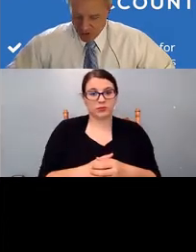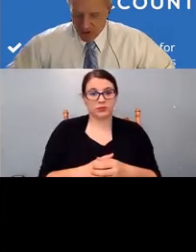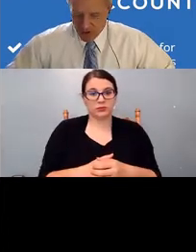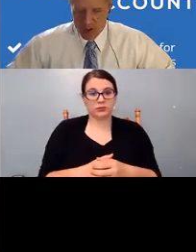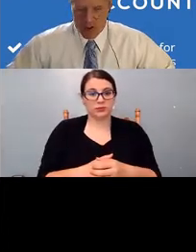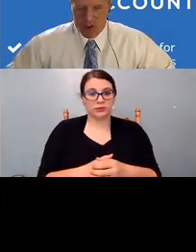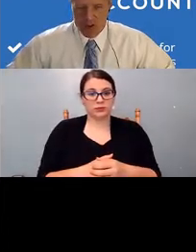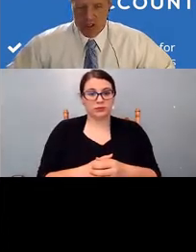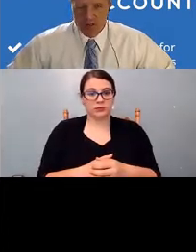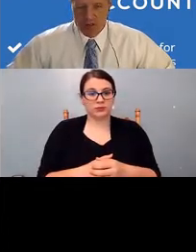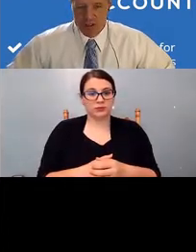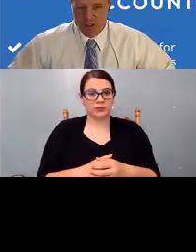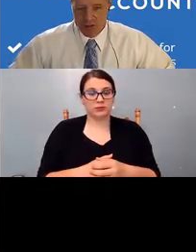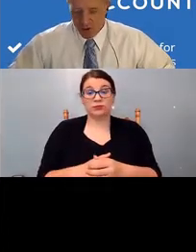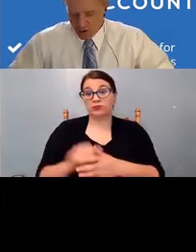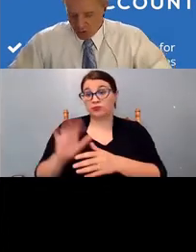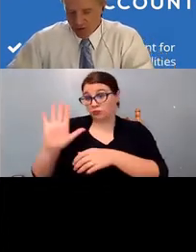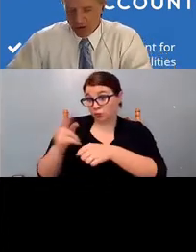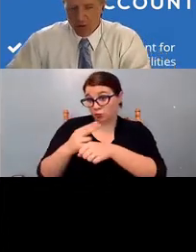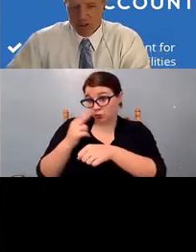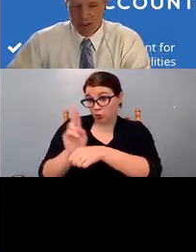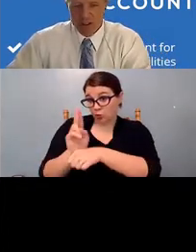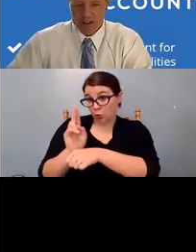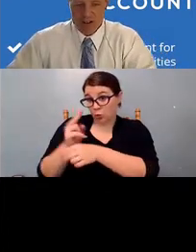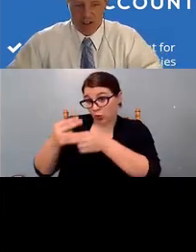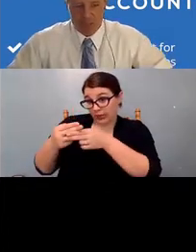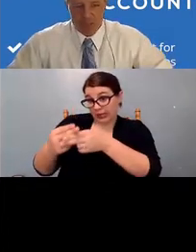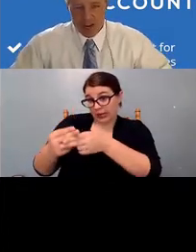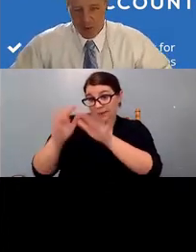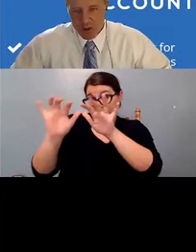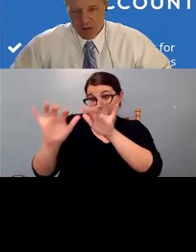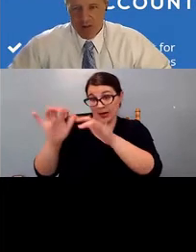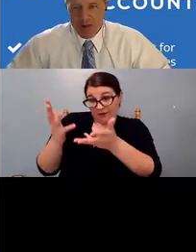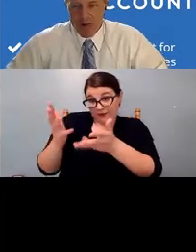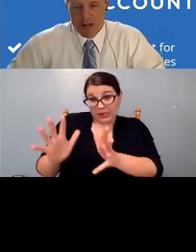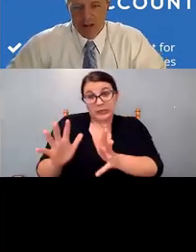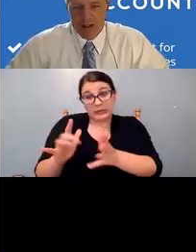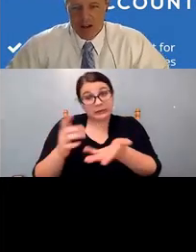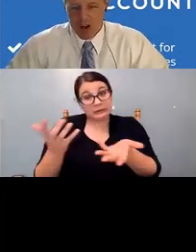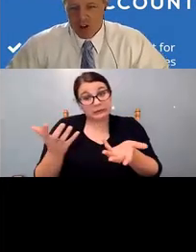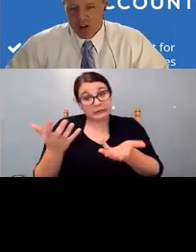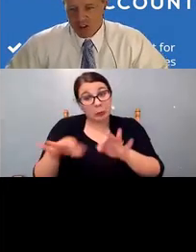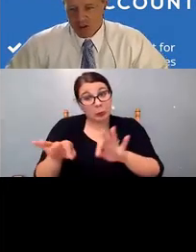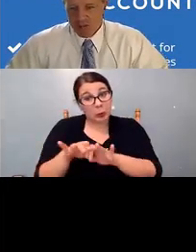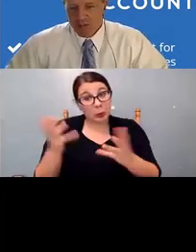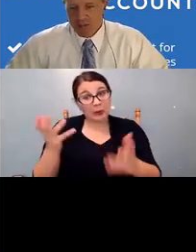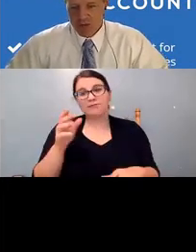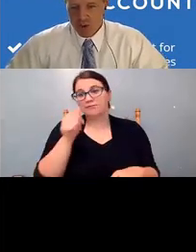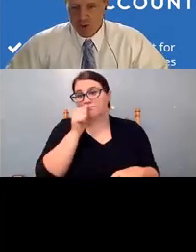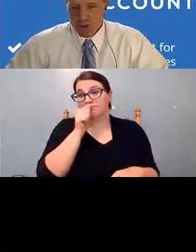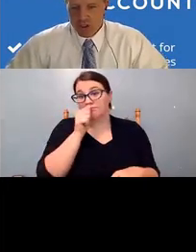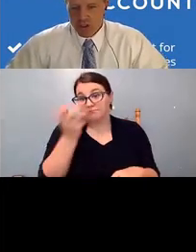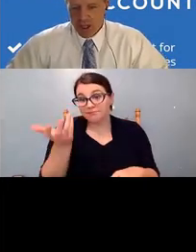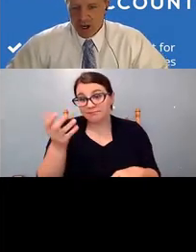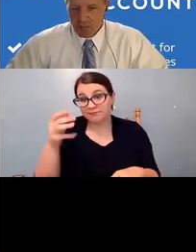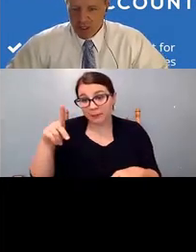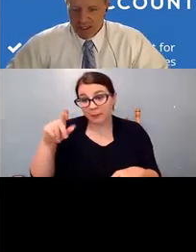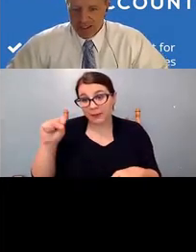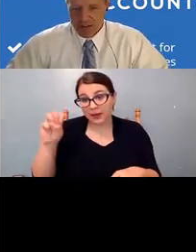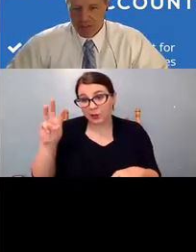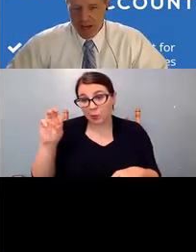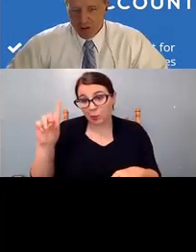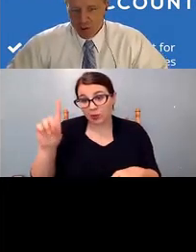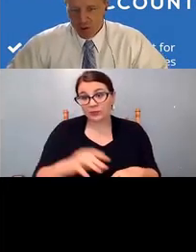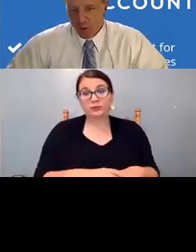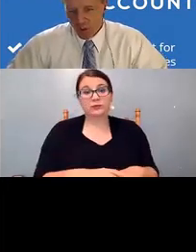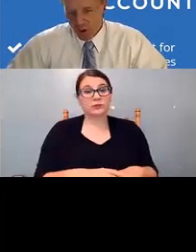After you entered your username, of course, we're going to want to enter a password. Our system conforms to the